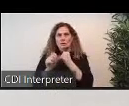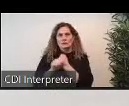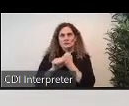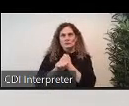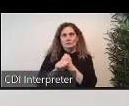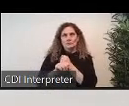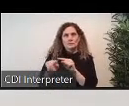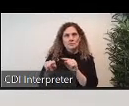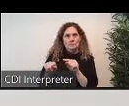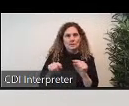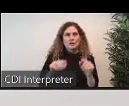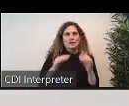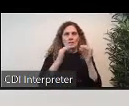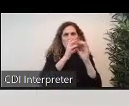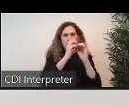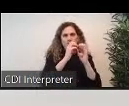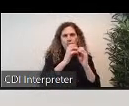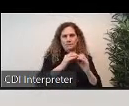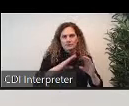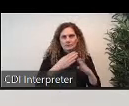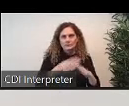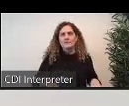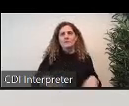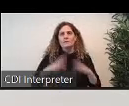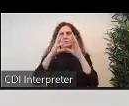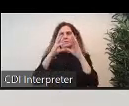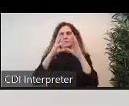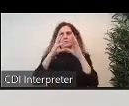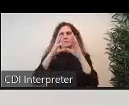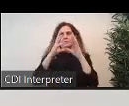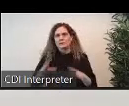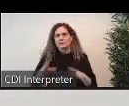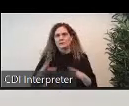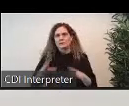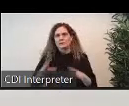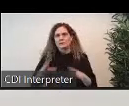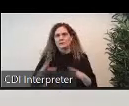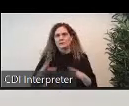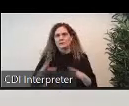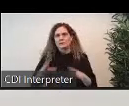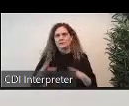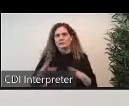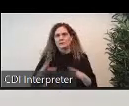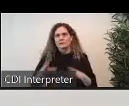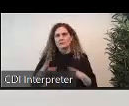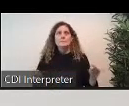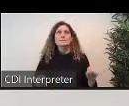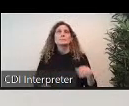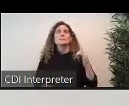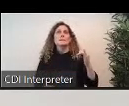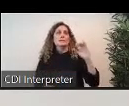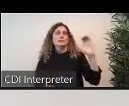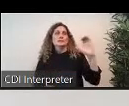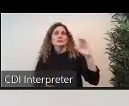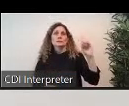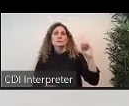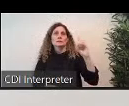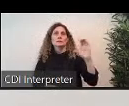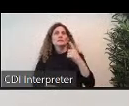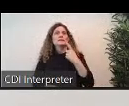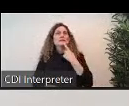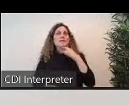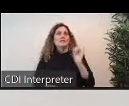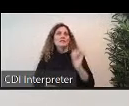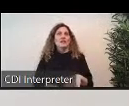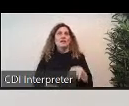inform those decisions. And as part of that guidance, the CDC stated that schools should be the last settings to close and the first to reopen when they